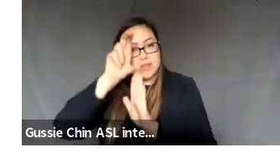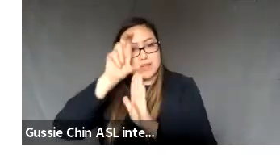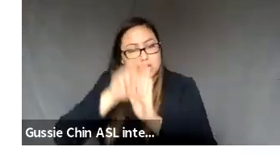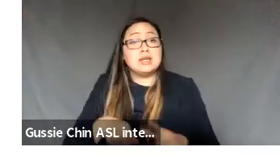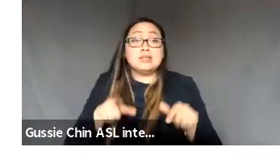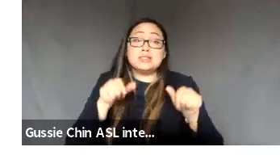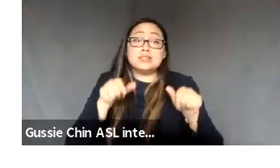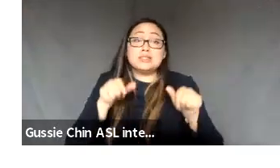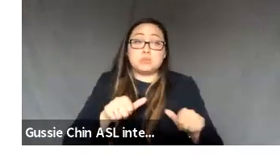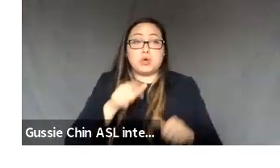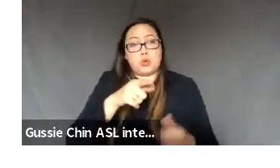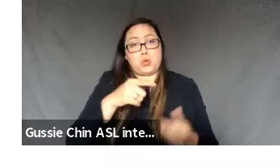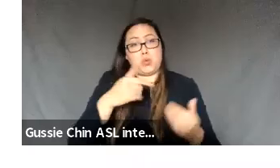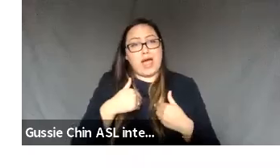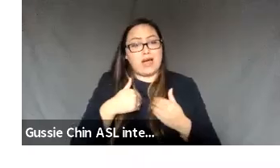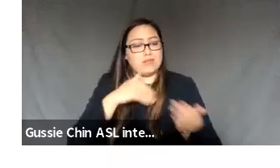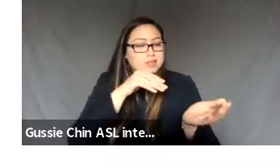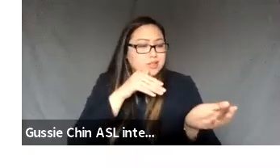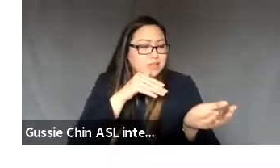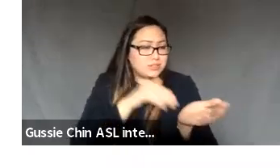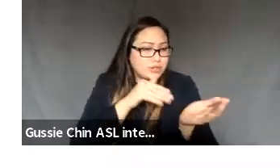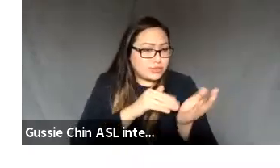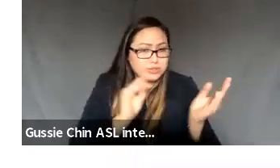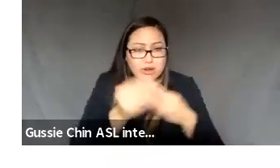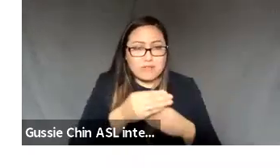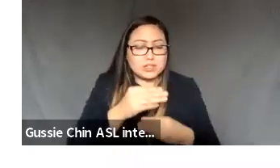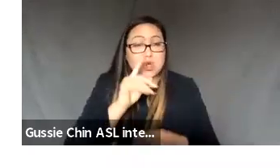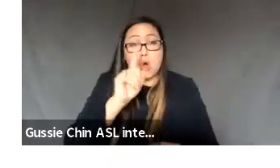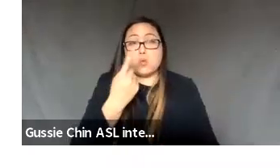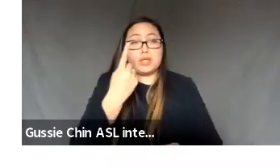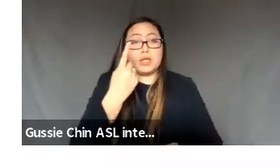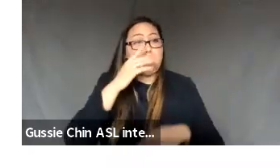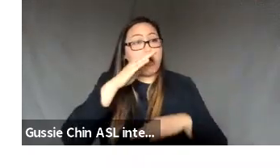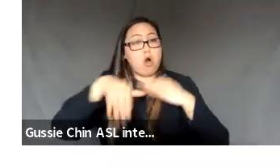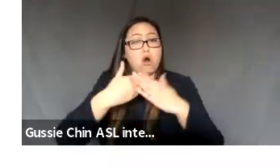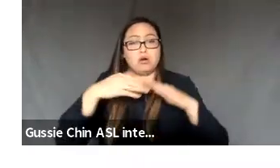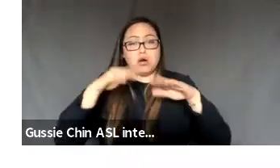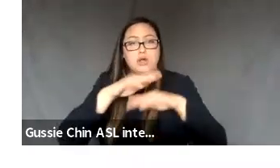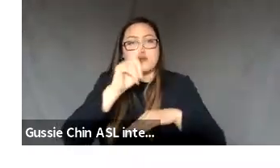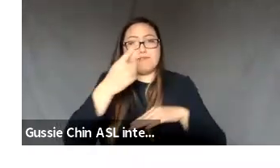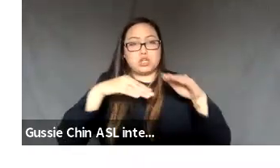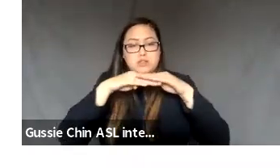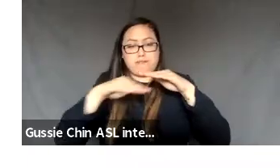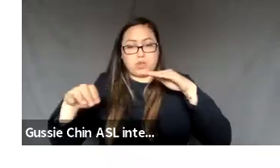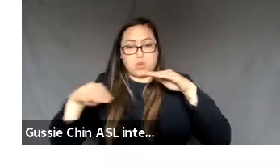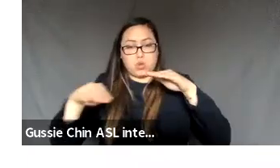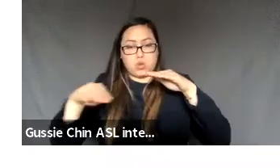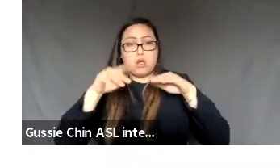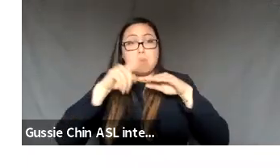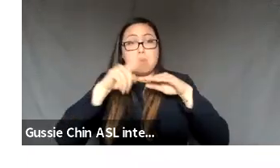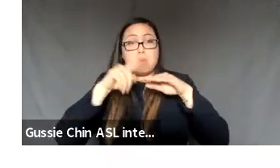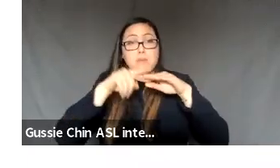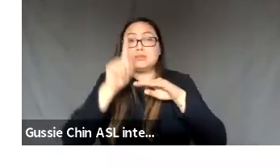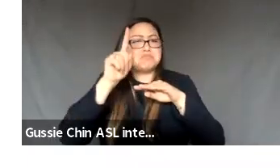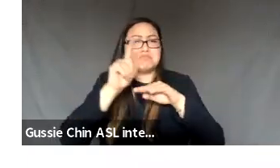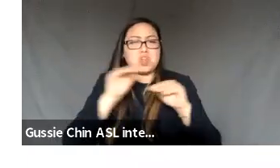where only all of the physician offices were only on the first floor, then you would not be required to provide an accessible